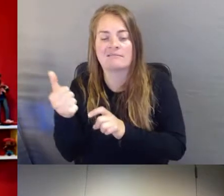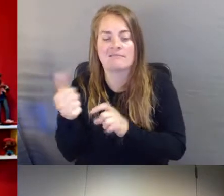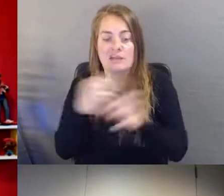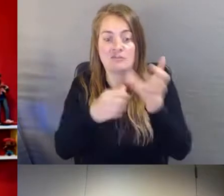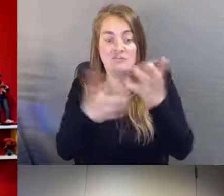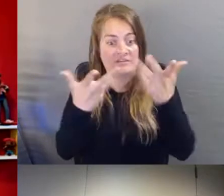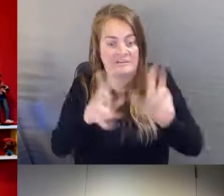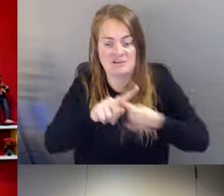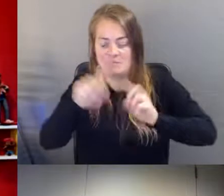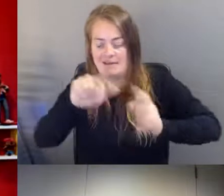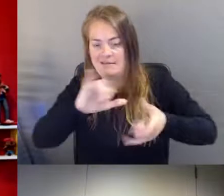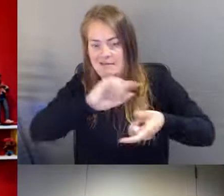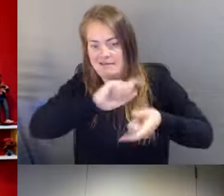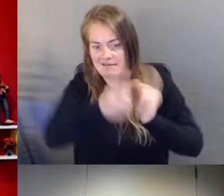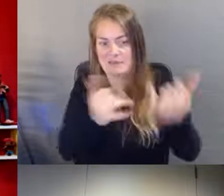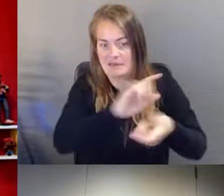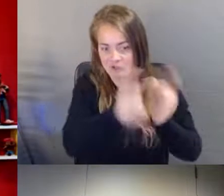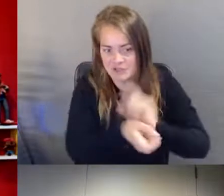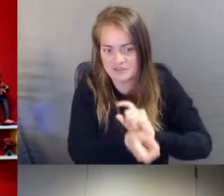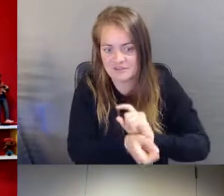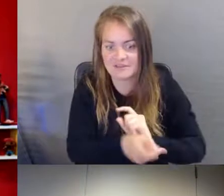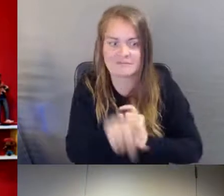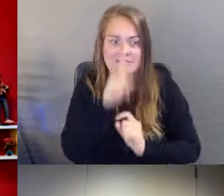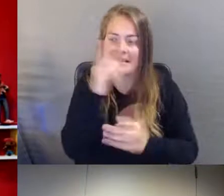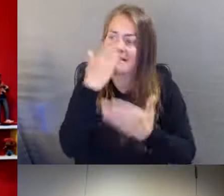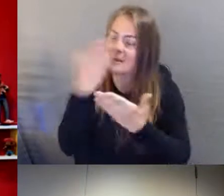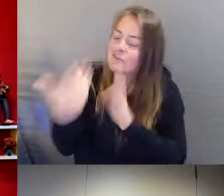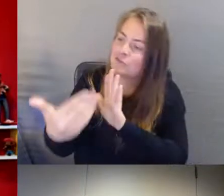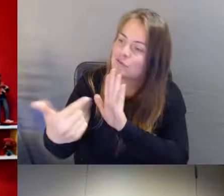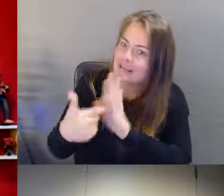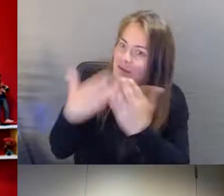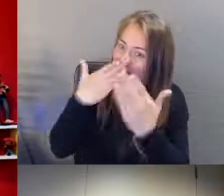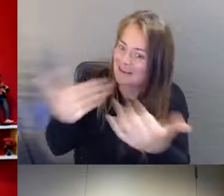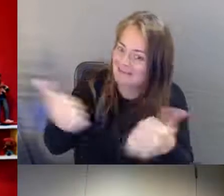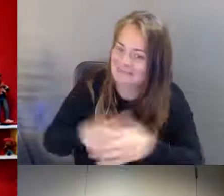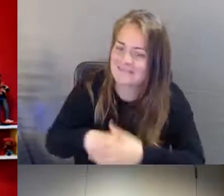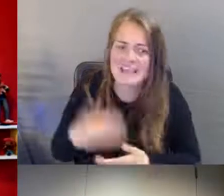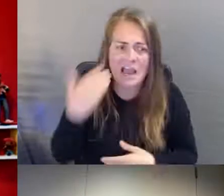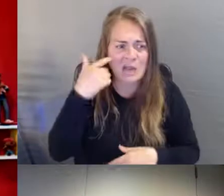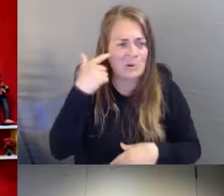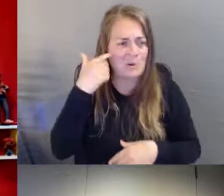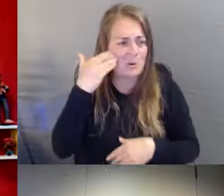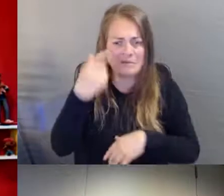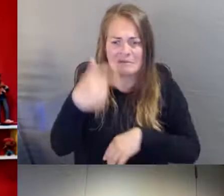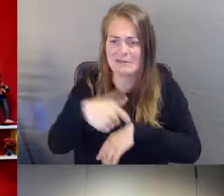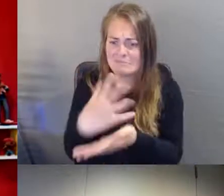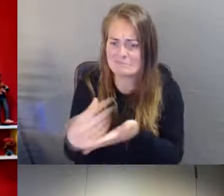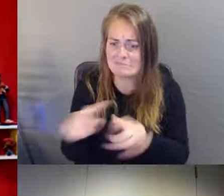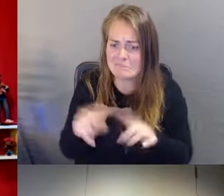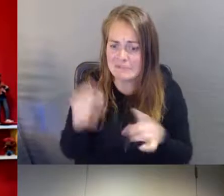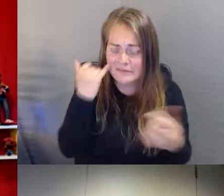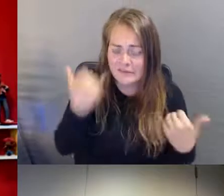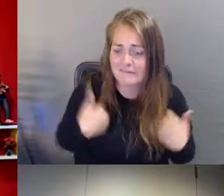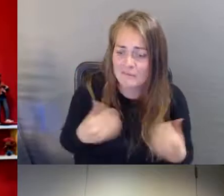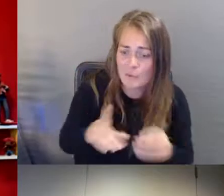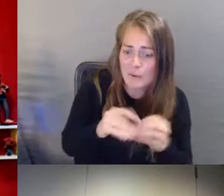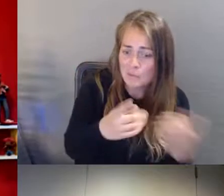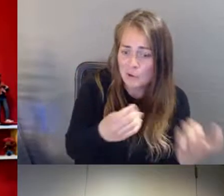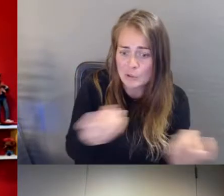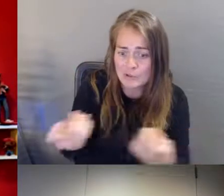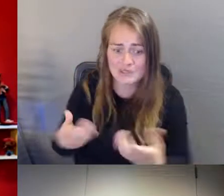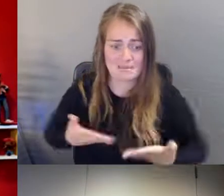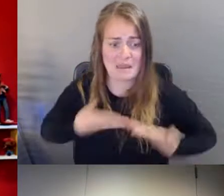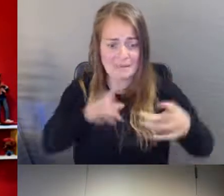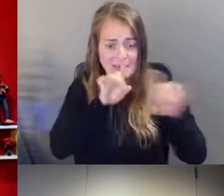that voice, it goes a long way. But thank you so much for giving that example. I know we're about a minute over, but if there is one more question, I'm happy to take